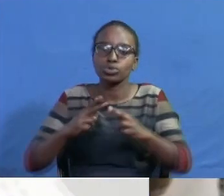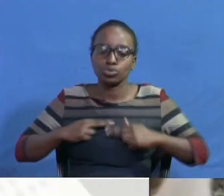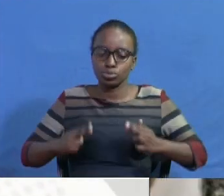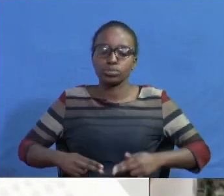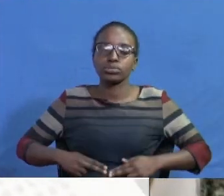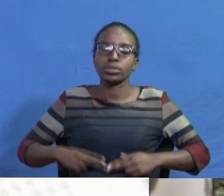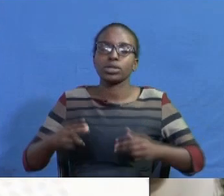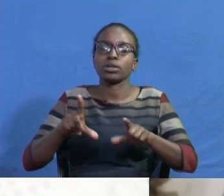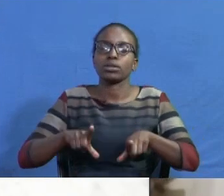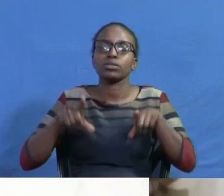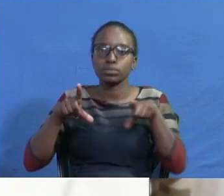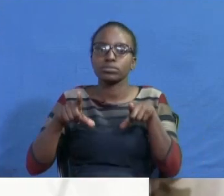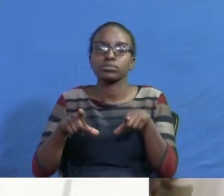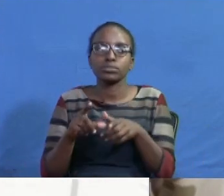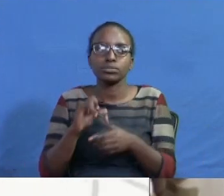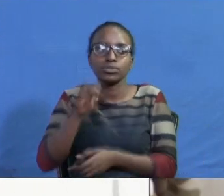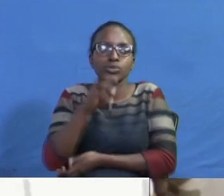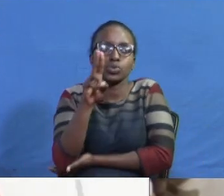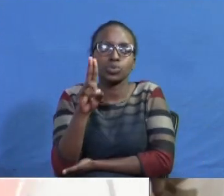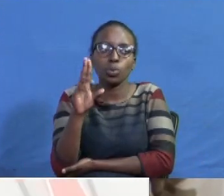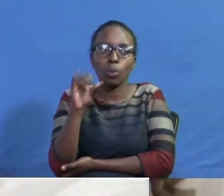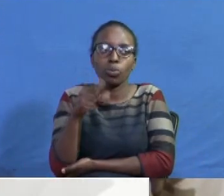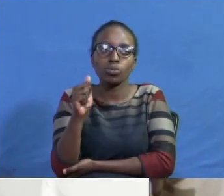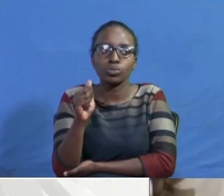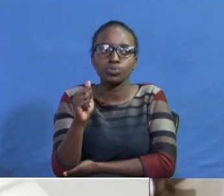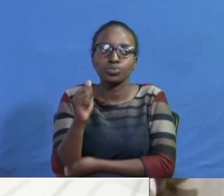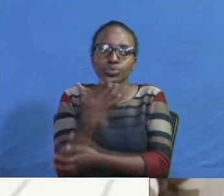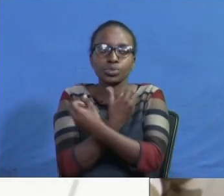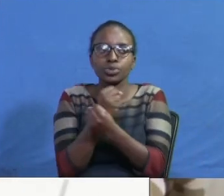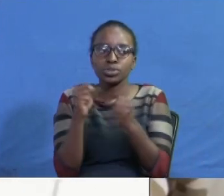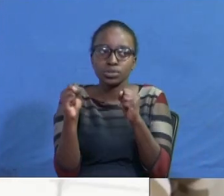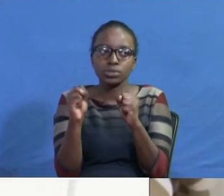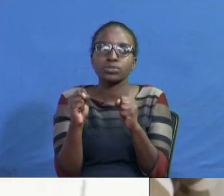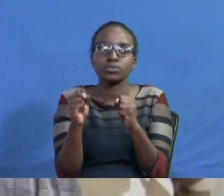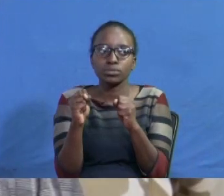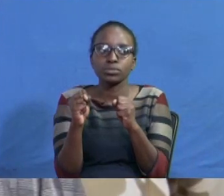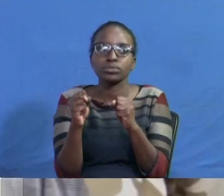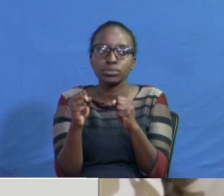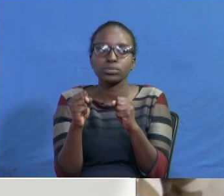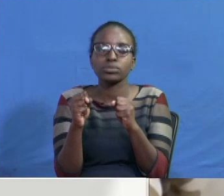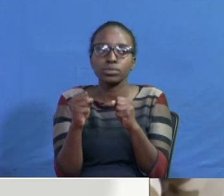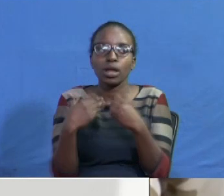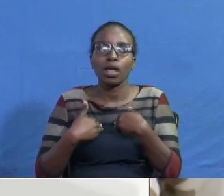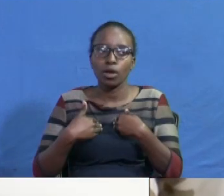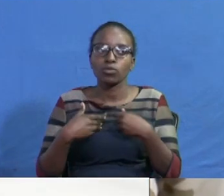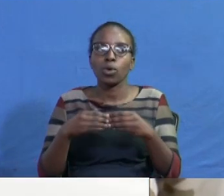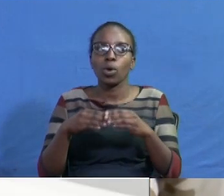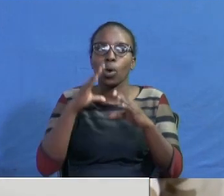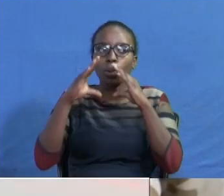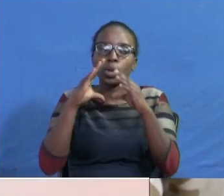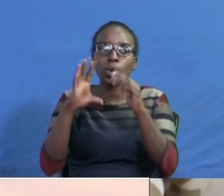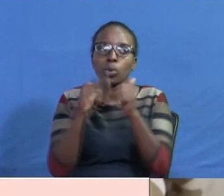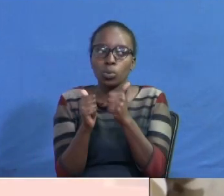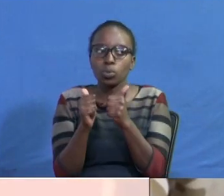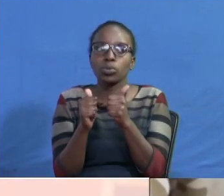Area Juja iko salama na waendelee kufanya kazi zao wakiwa bila shauku, na kwamba